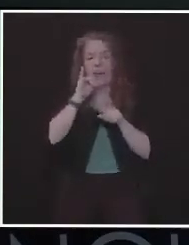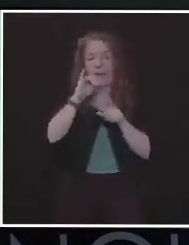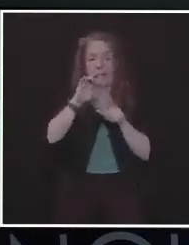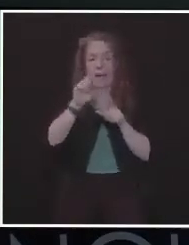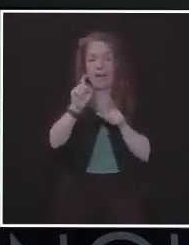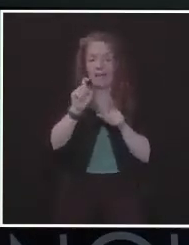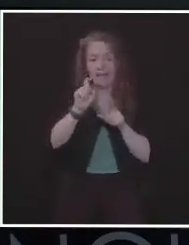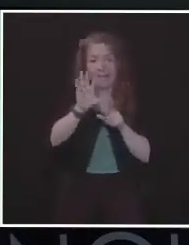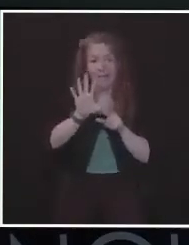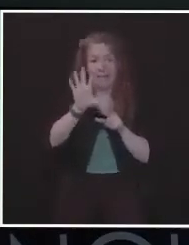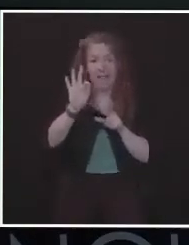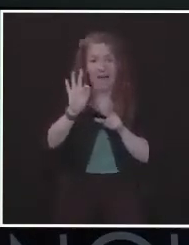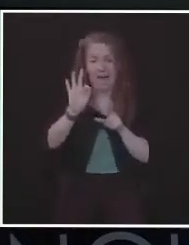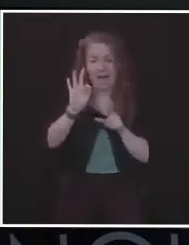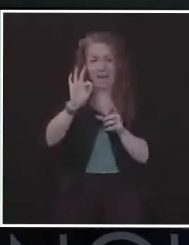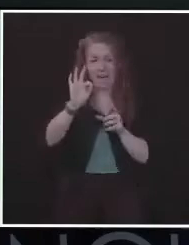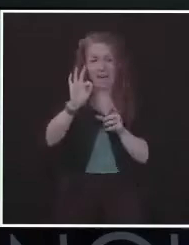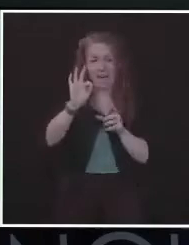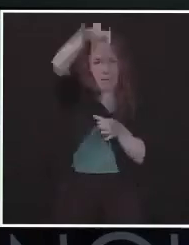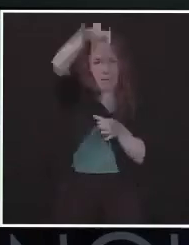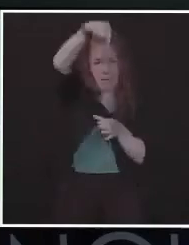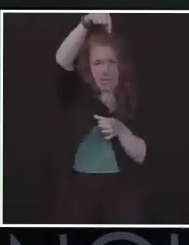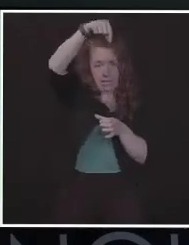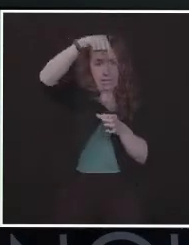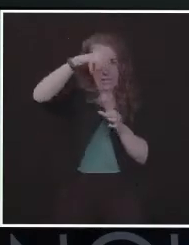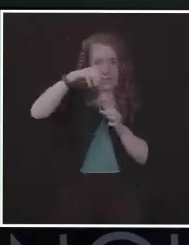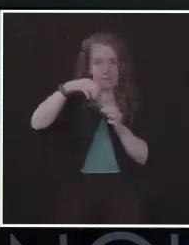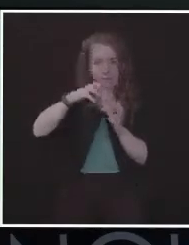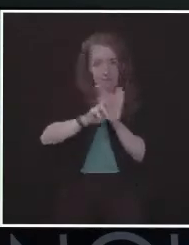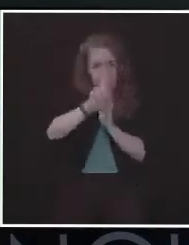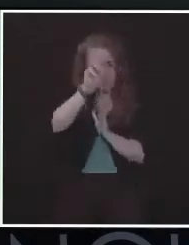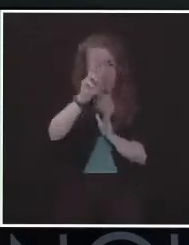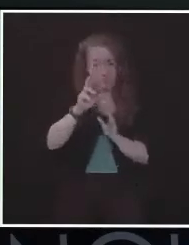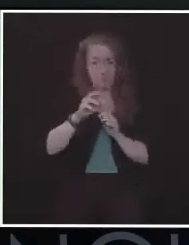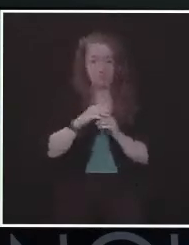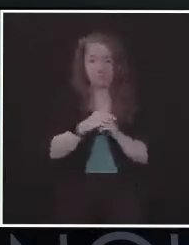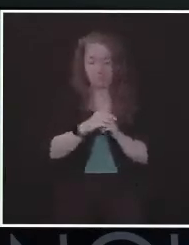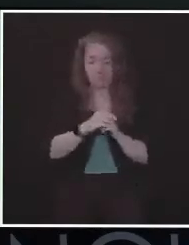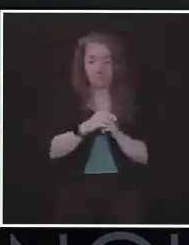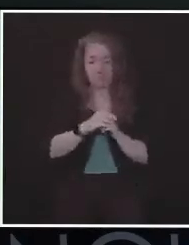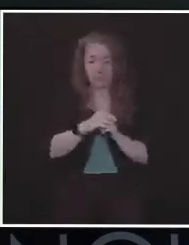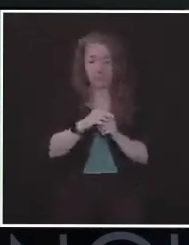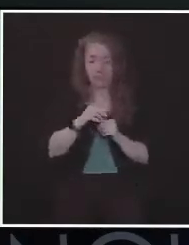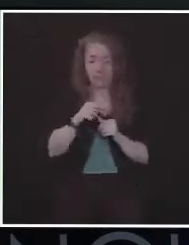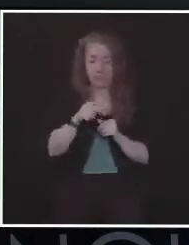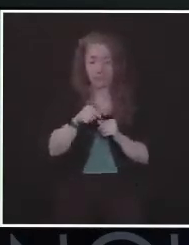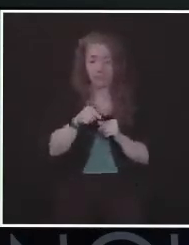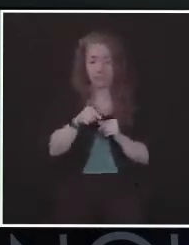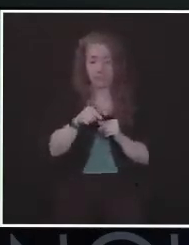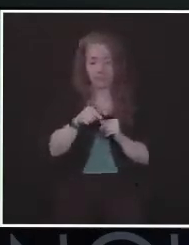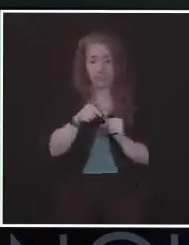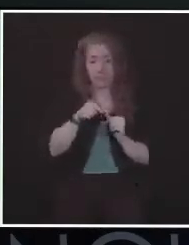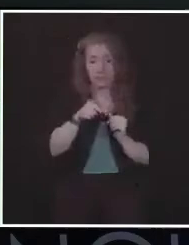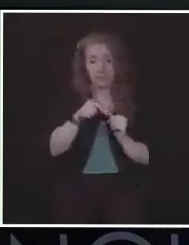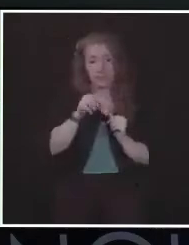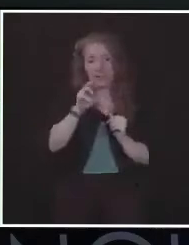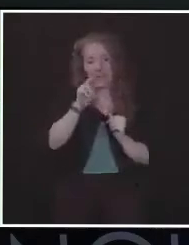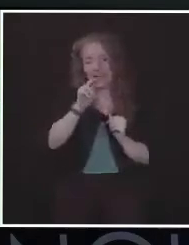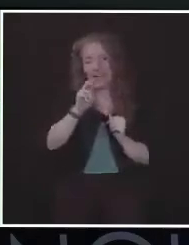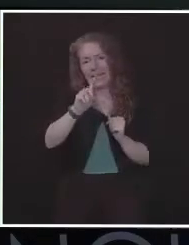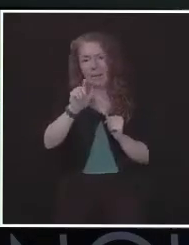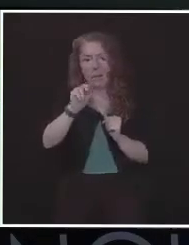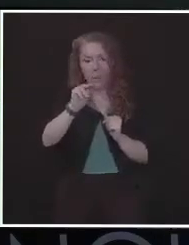X-59 that's still at the Skunk Works, that's going to open up commercial